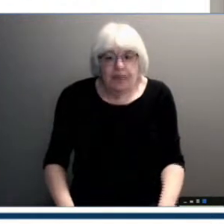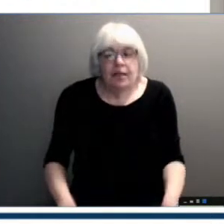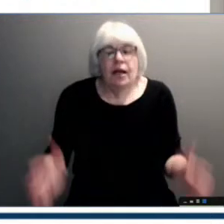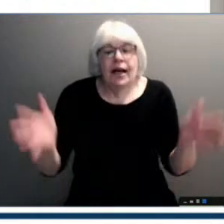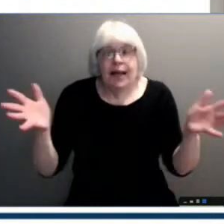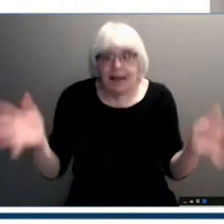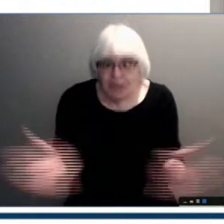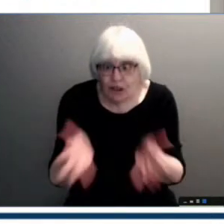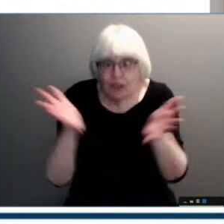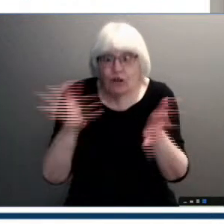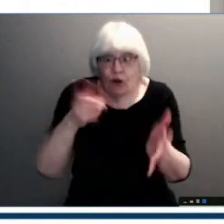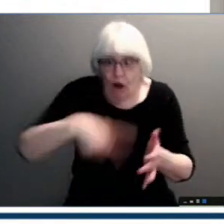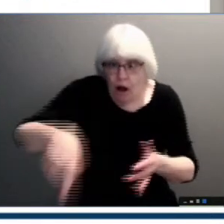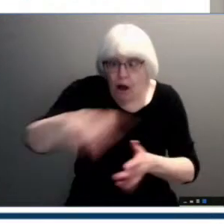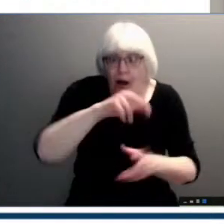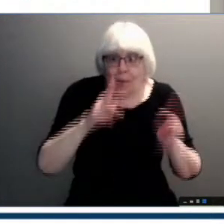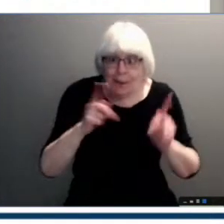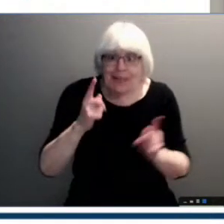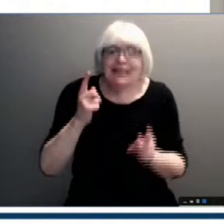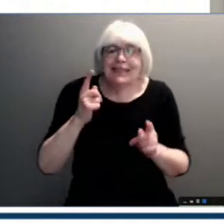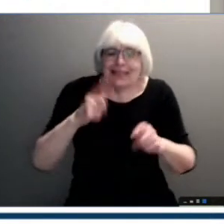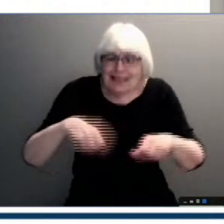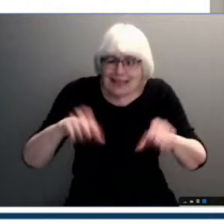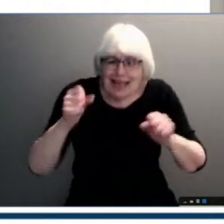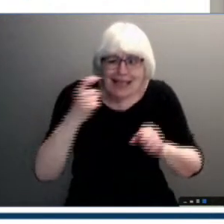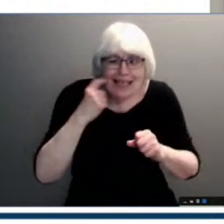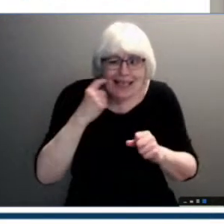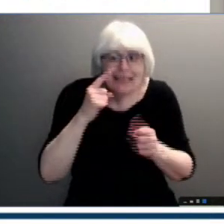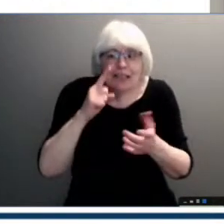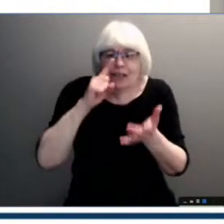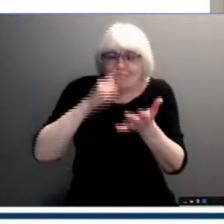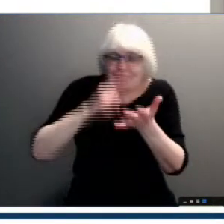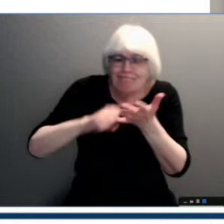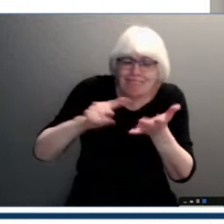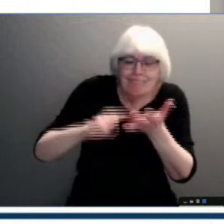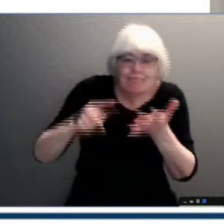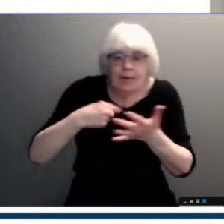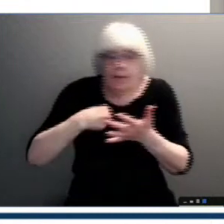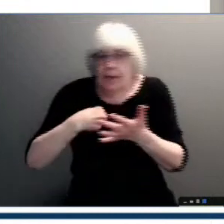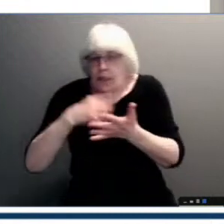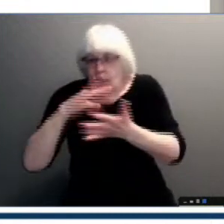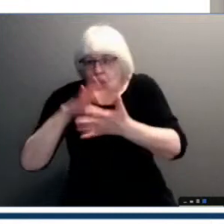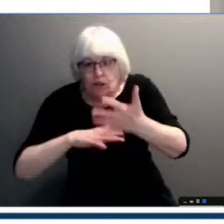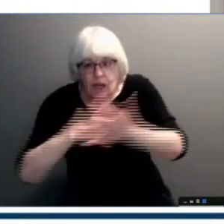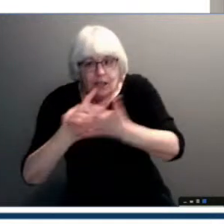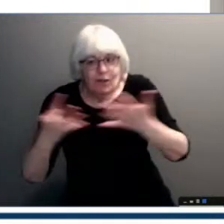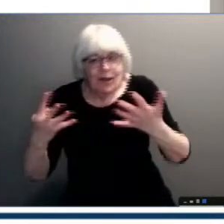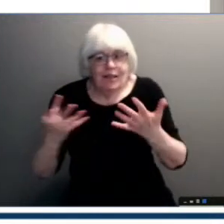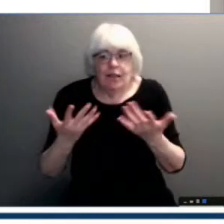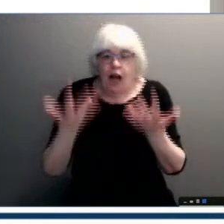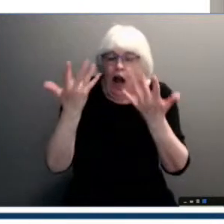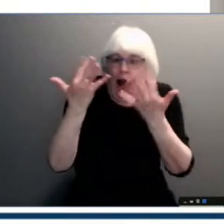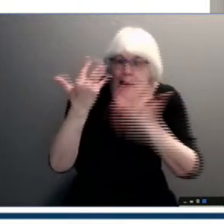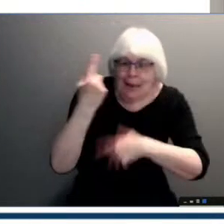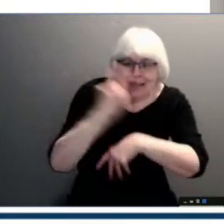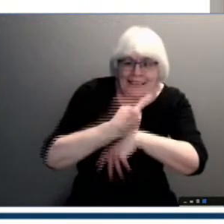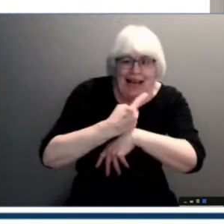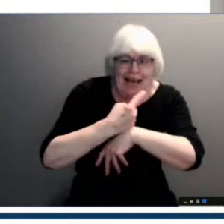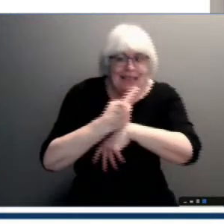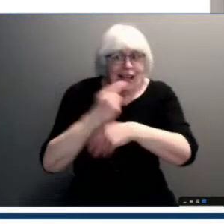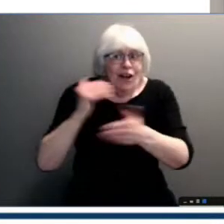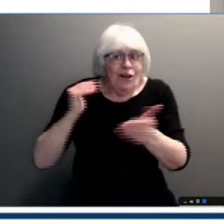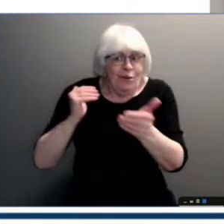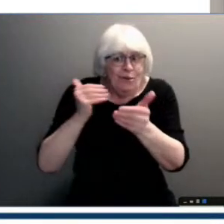calendar watching and clock watching. We know that the pandemic has been challenging for everyone, and certainly for our